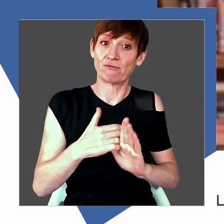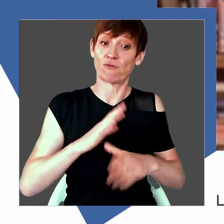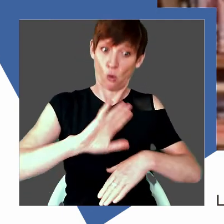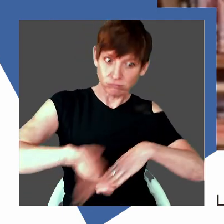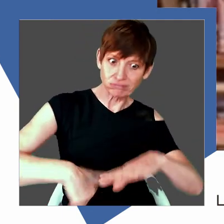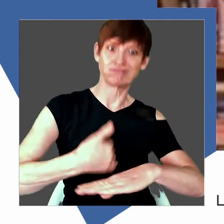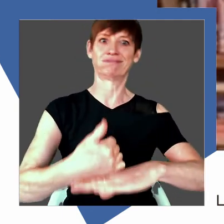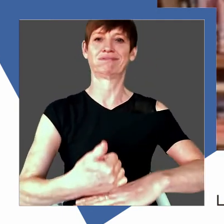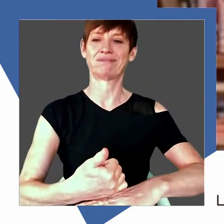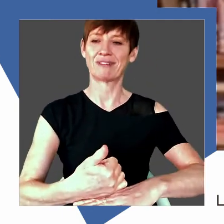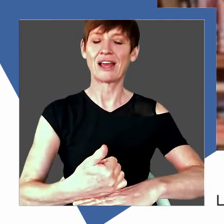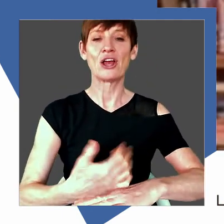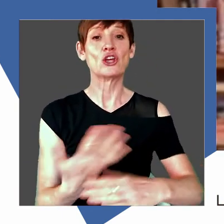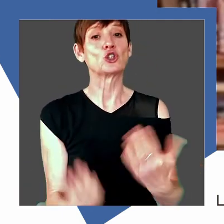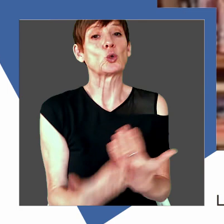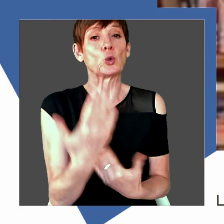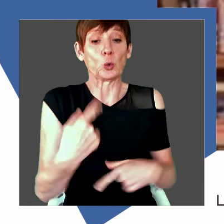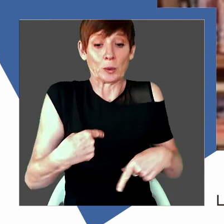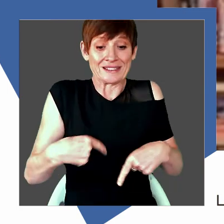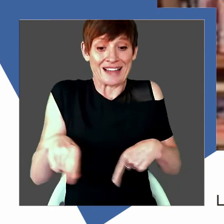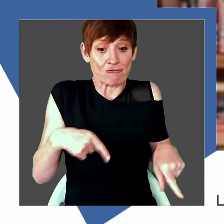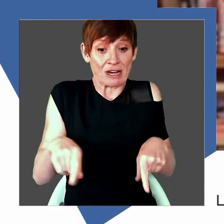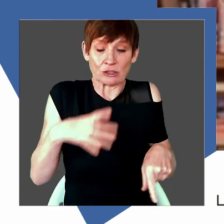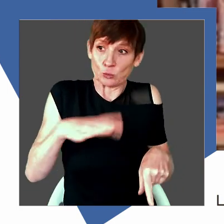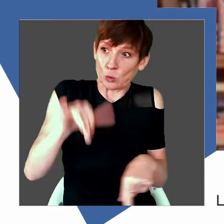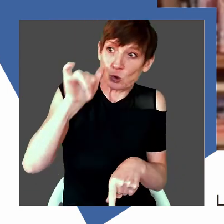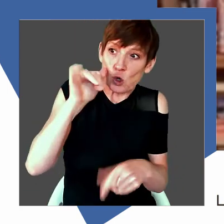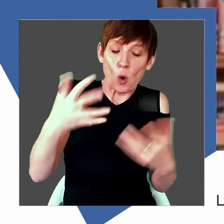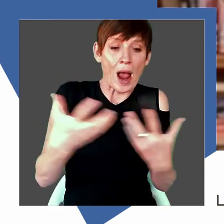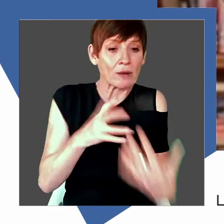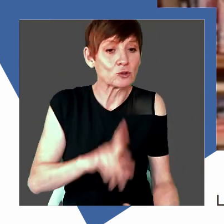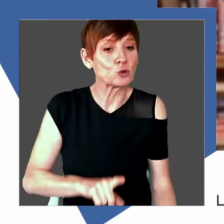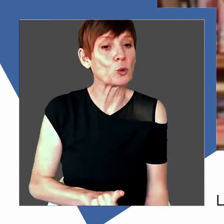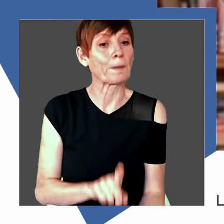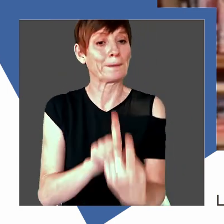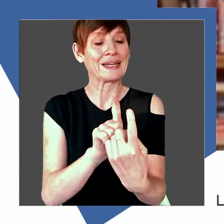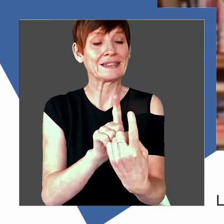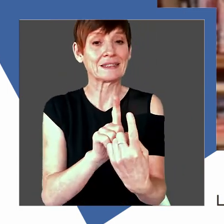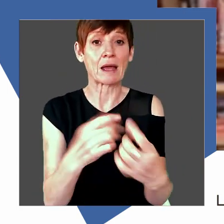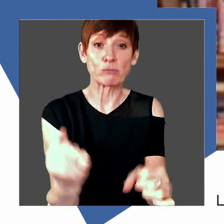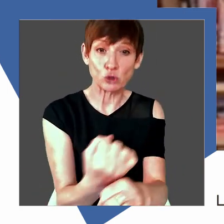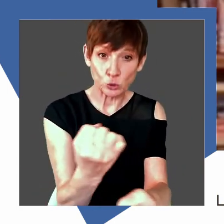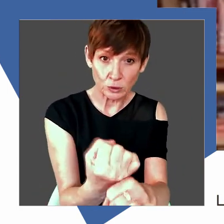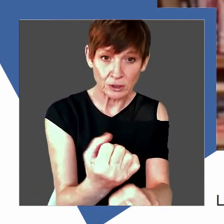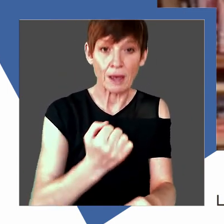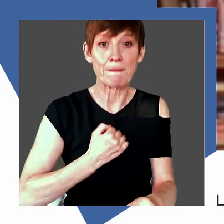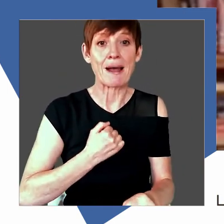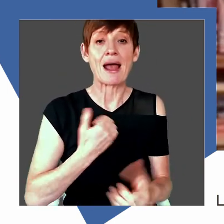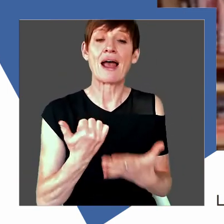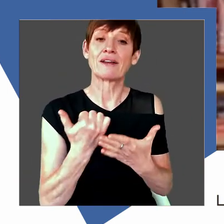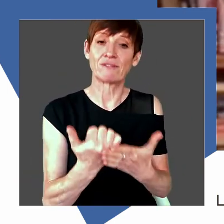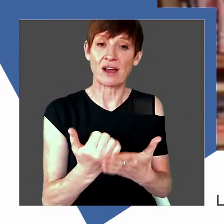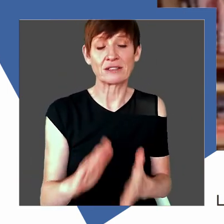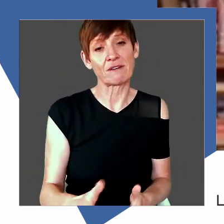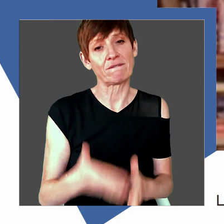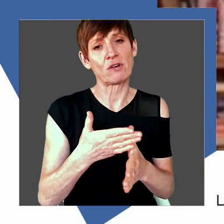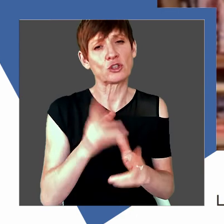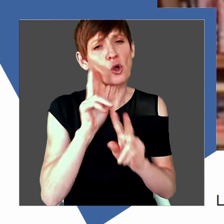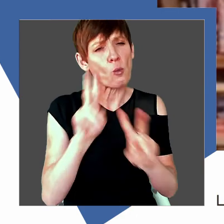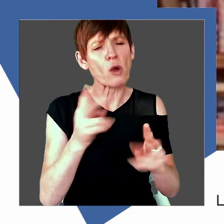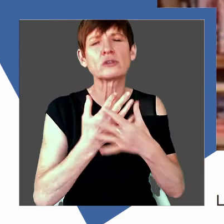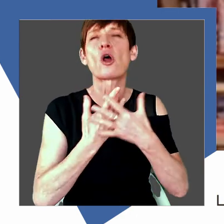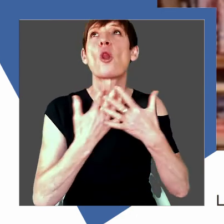always wanting to know how to meet producers. My advice would be, firstly, watch loads of short